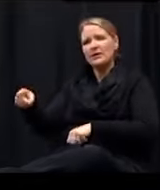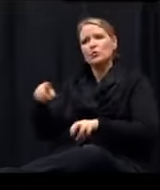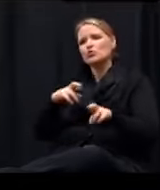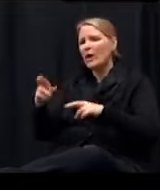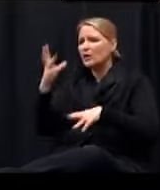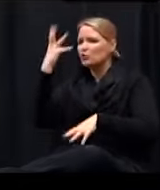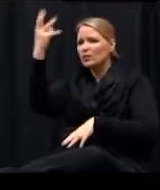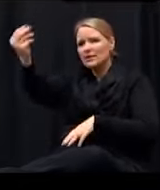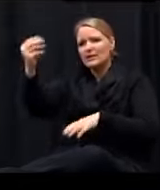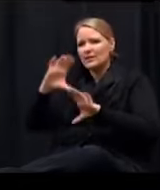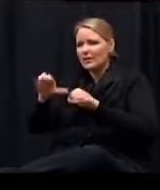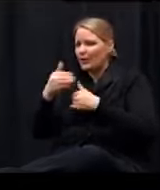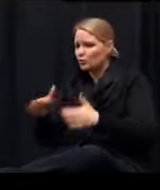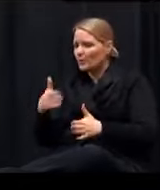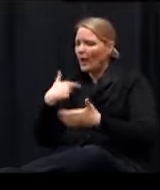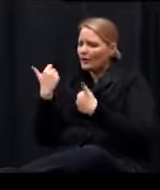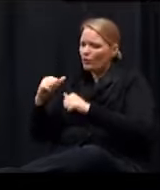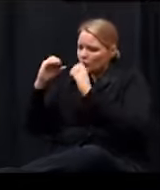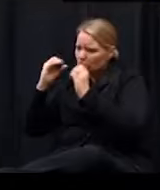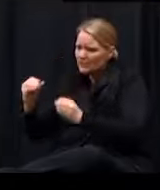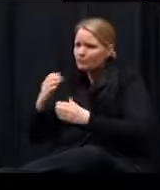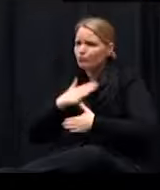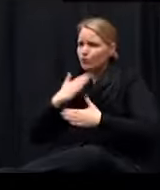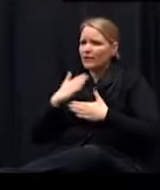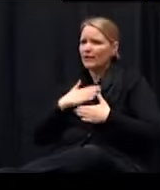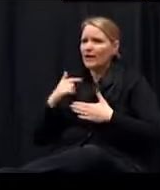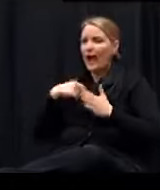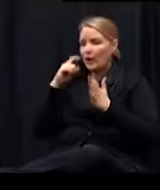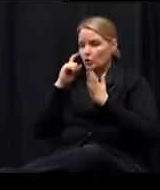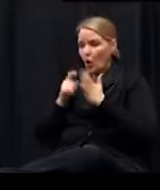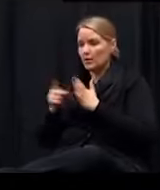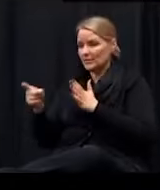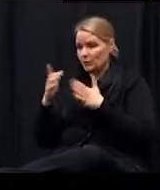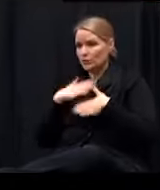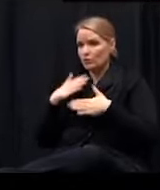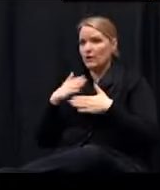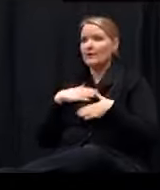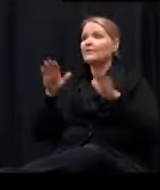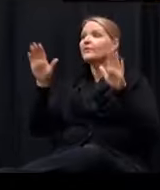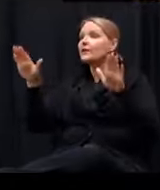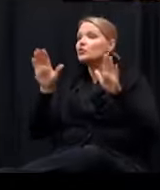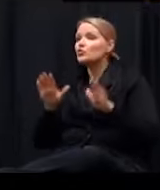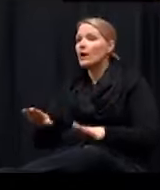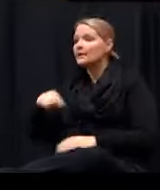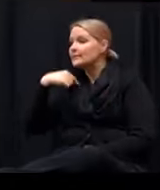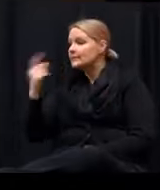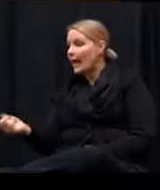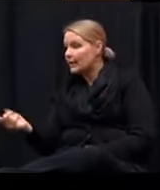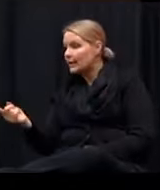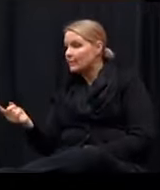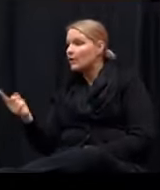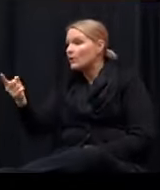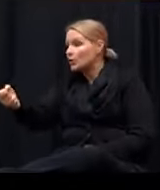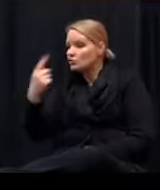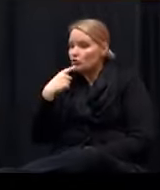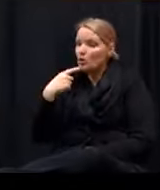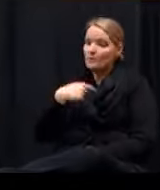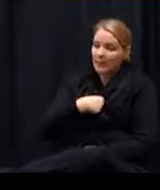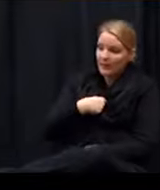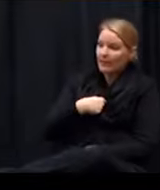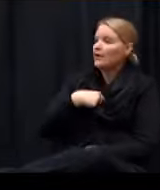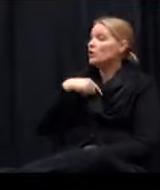out the door, and I tried to teach him some breathing, and then I noticed he was breathing. I'm like, great. Tell him that you told me, that you told him this